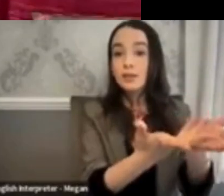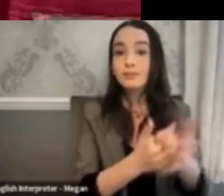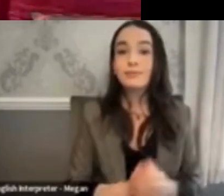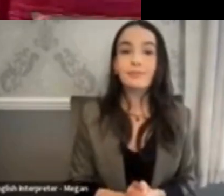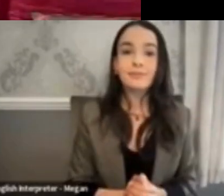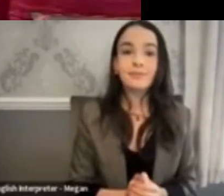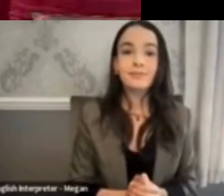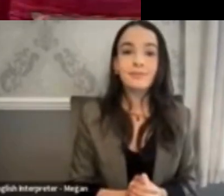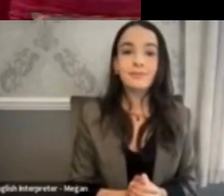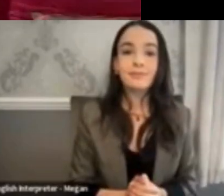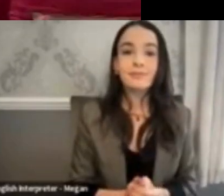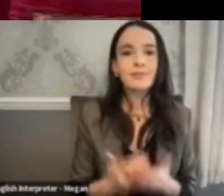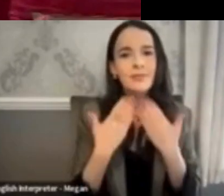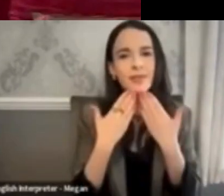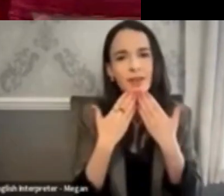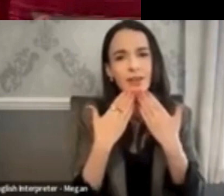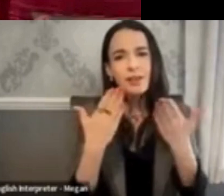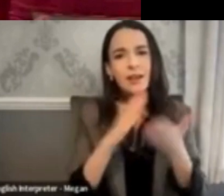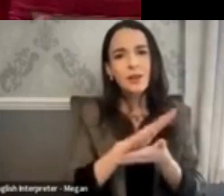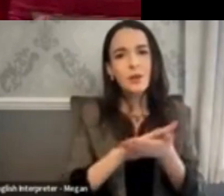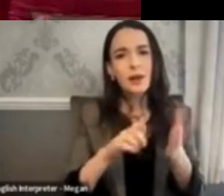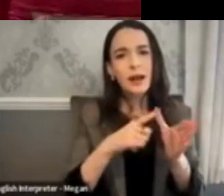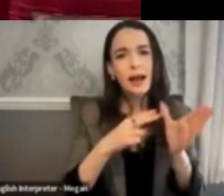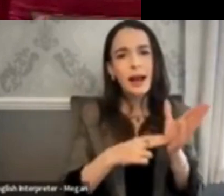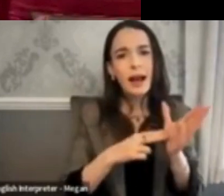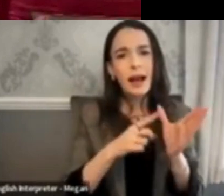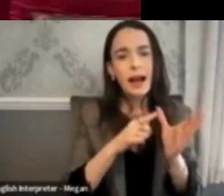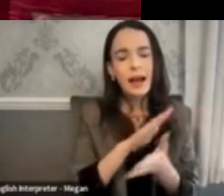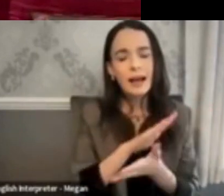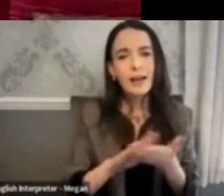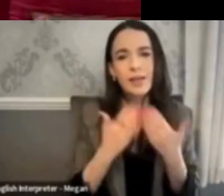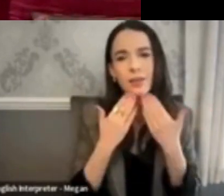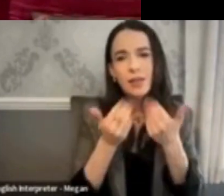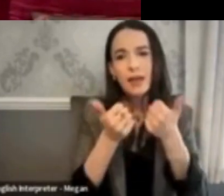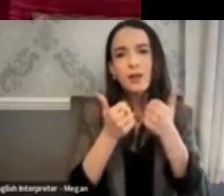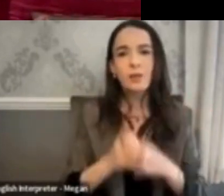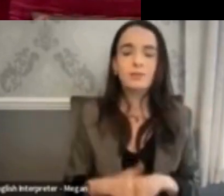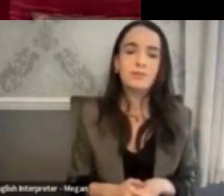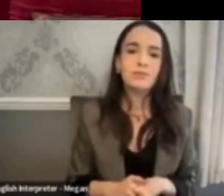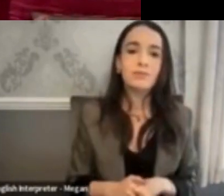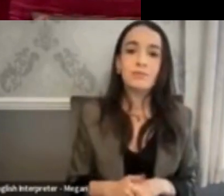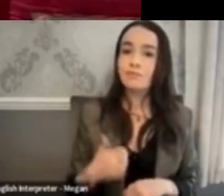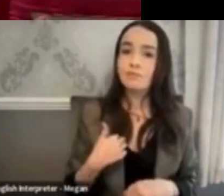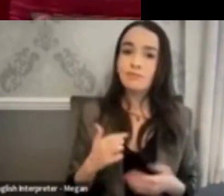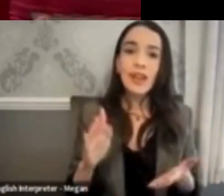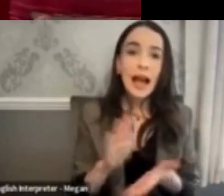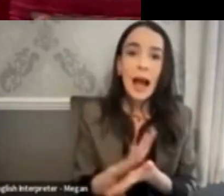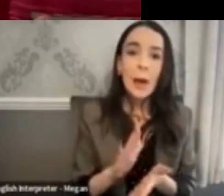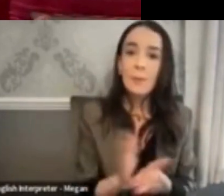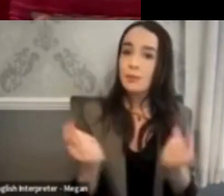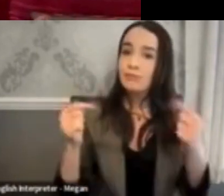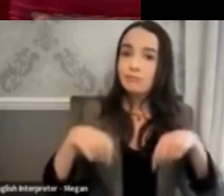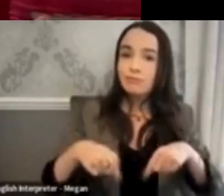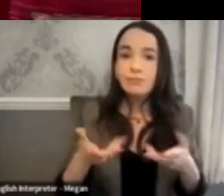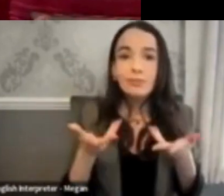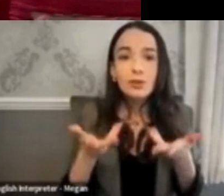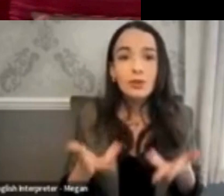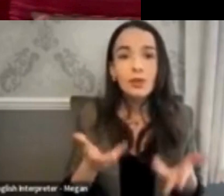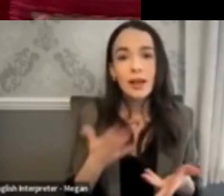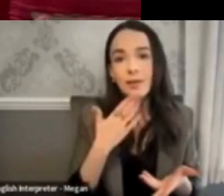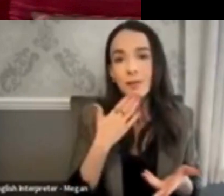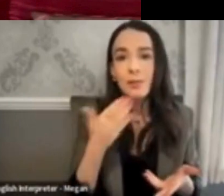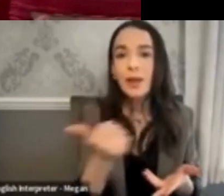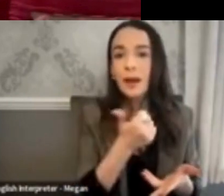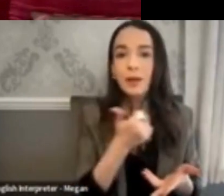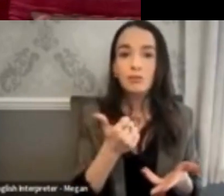Thank you, Hannah, and I'm delighted to join you today and that we've all been able to meet